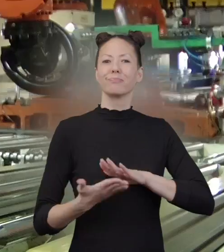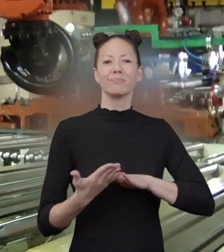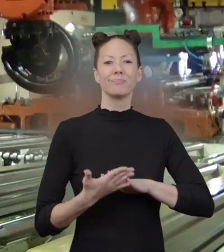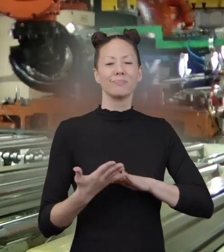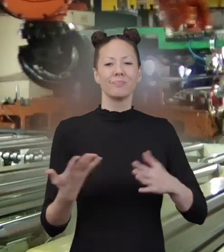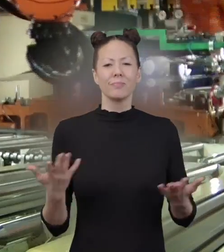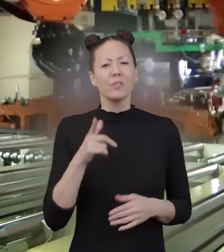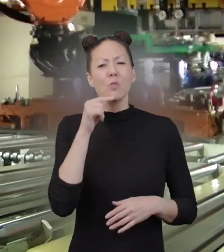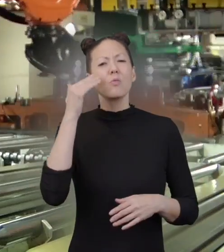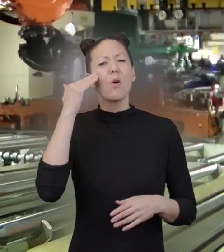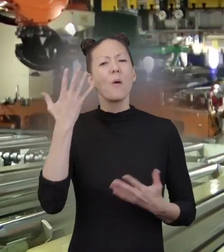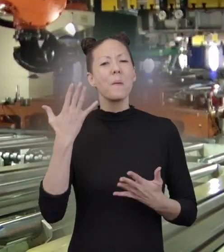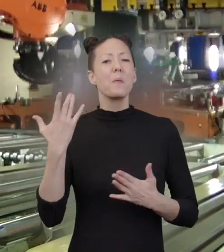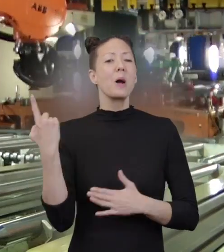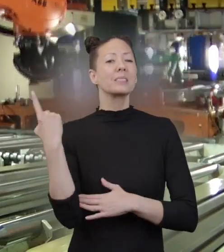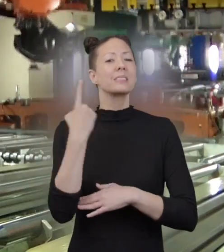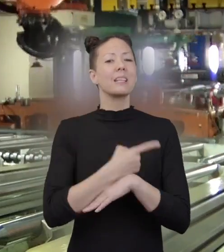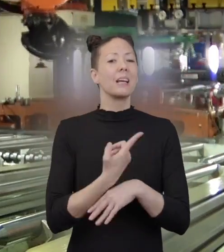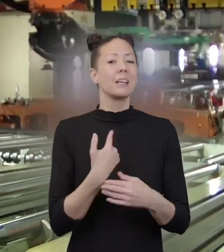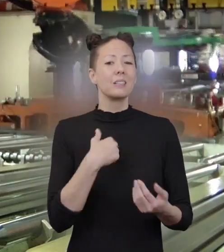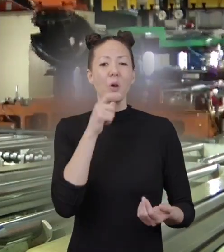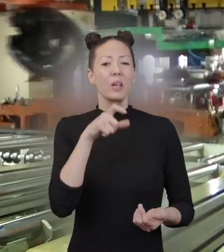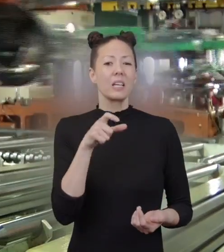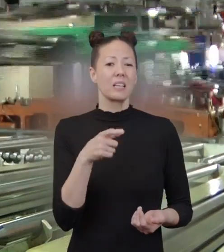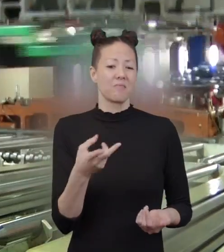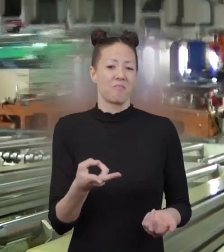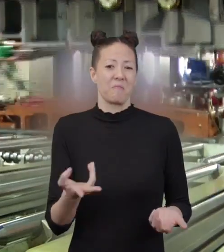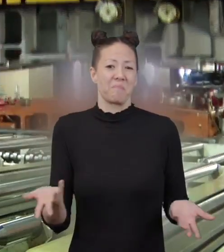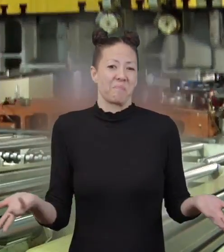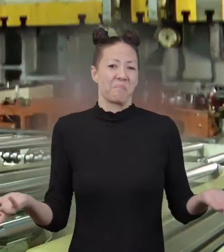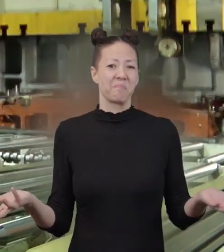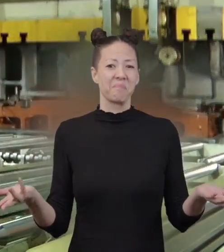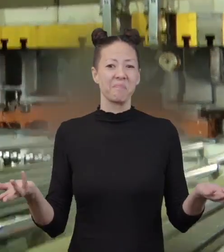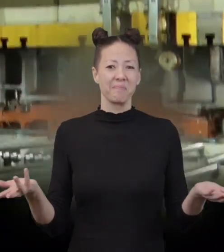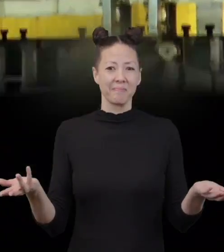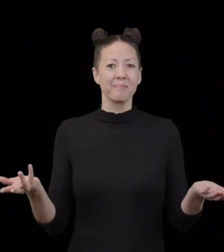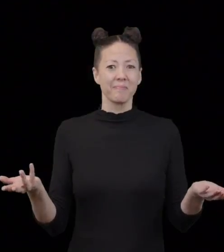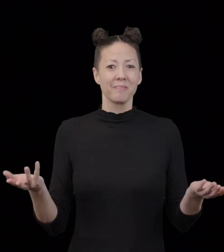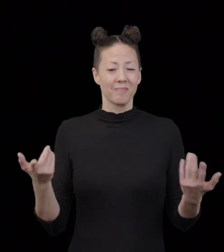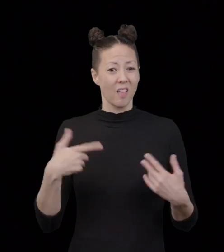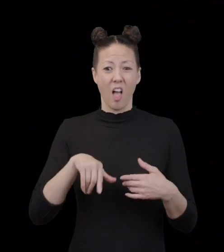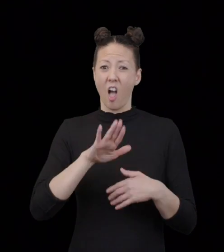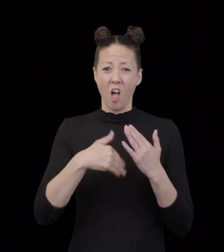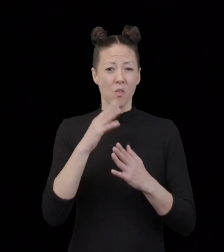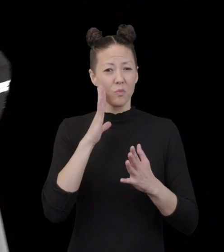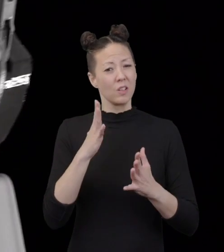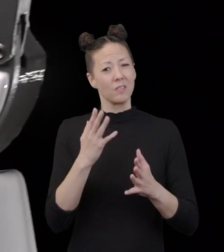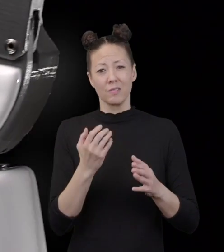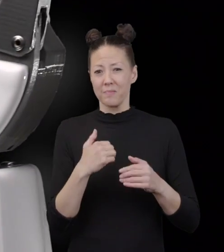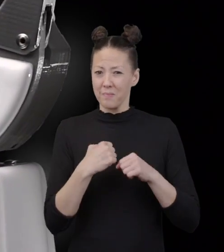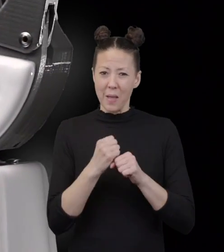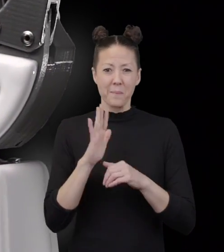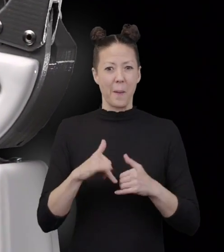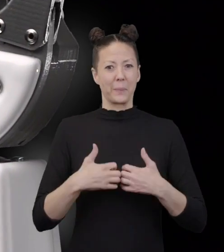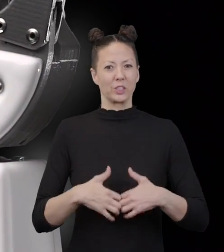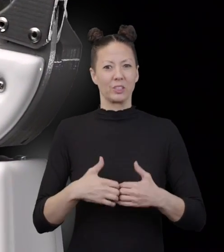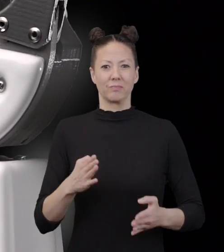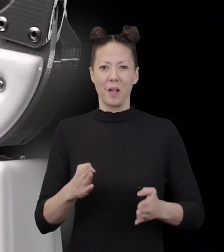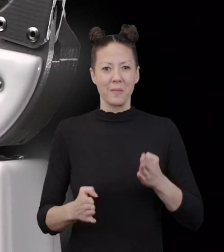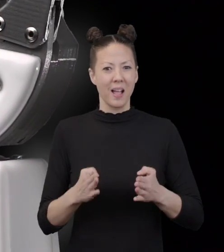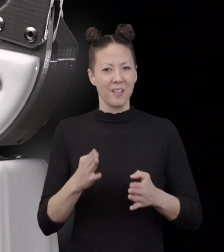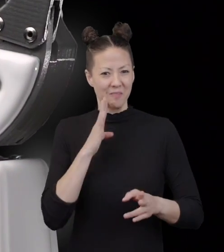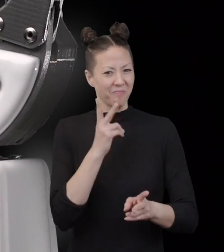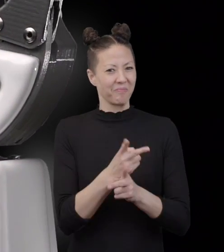knows? Maybe one day I won't be needed either, and this narration will be made by a machine. And it will sound